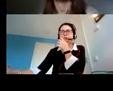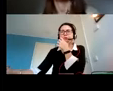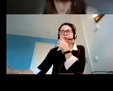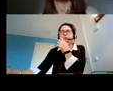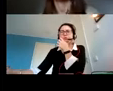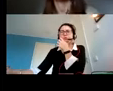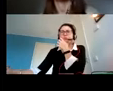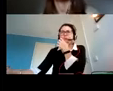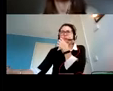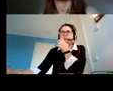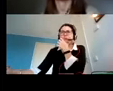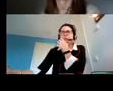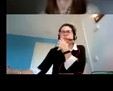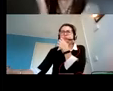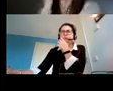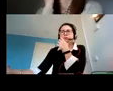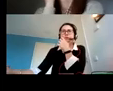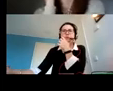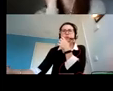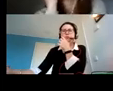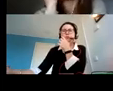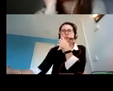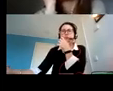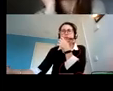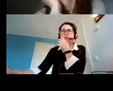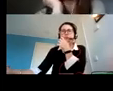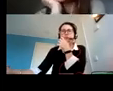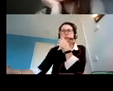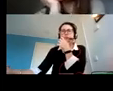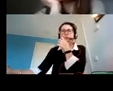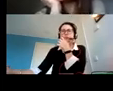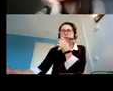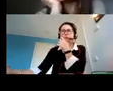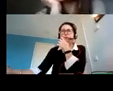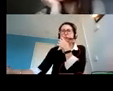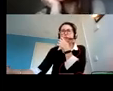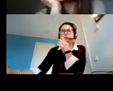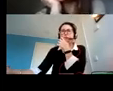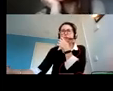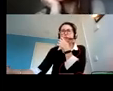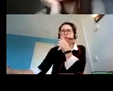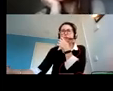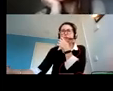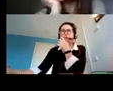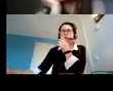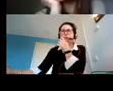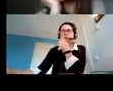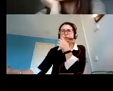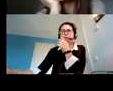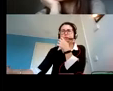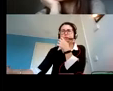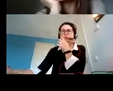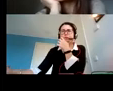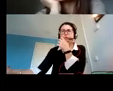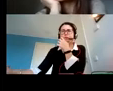for a kind of business and human rights roadmap in Italy, because we have the national action plan, but again it means for